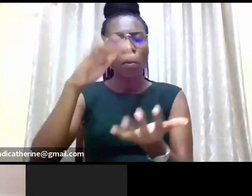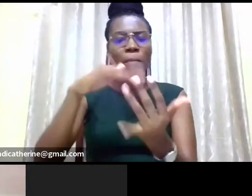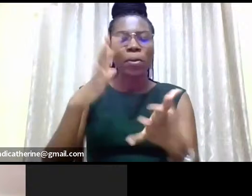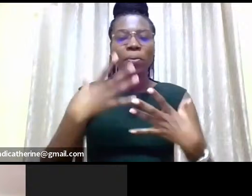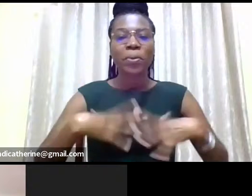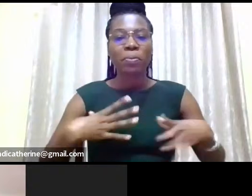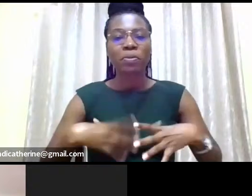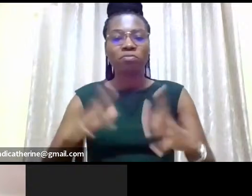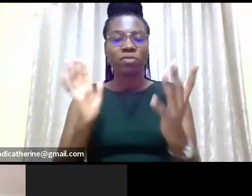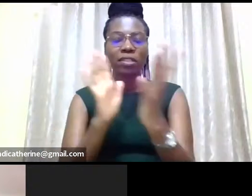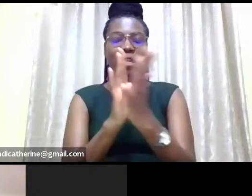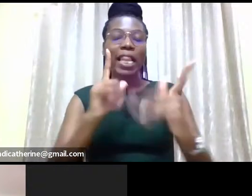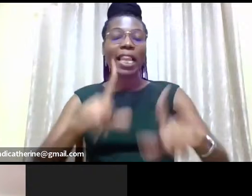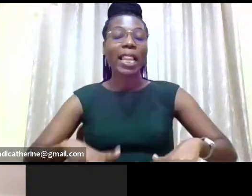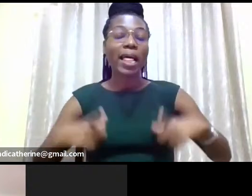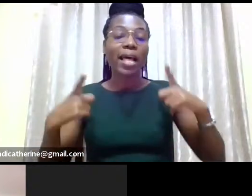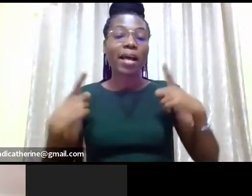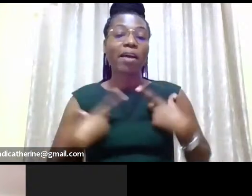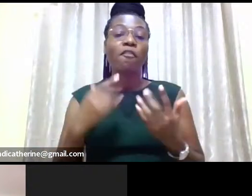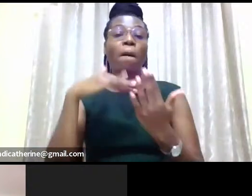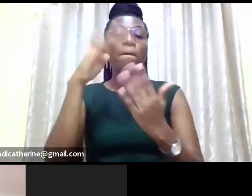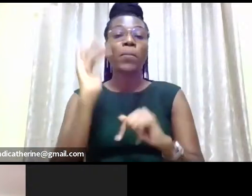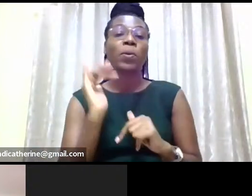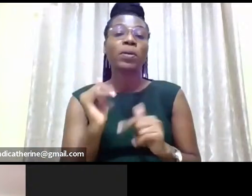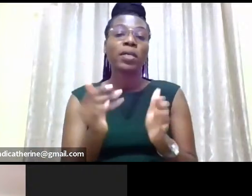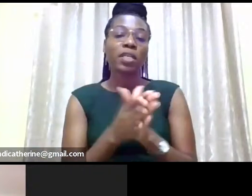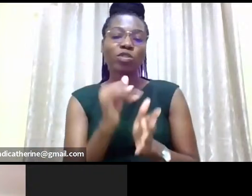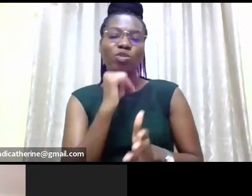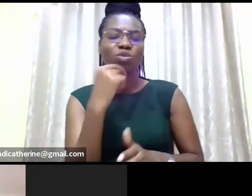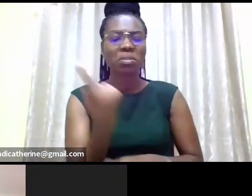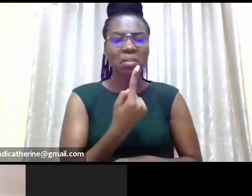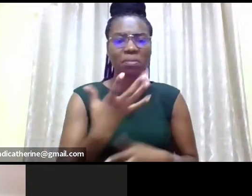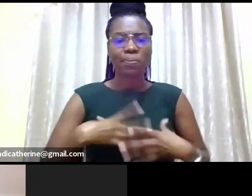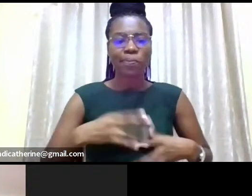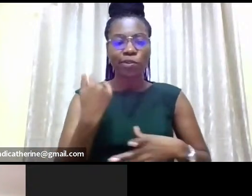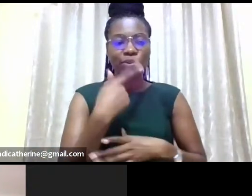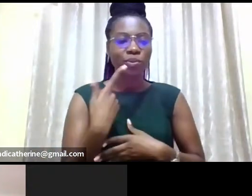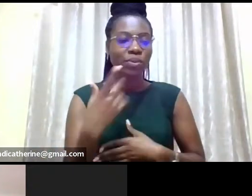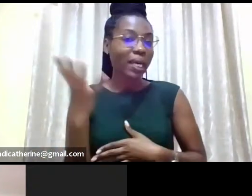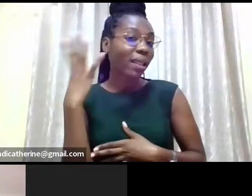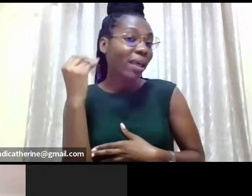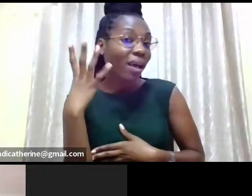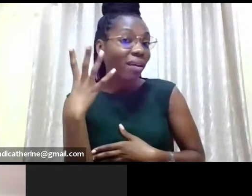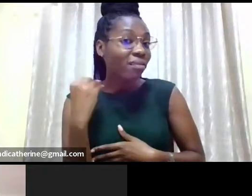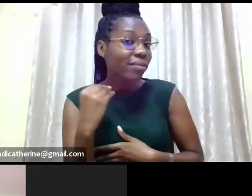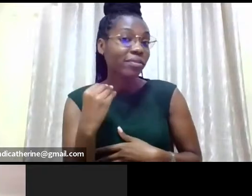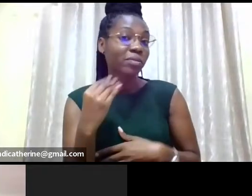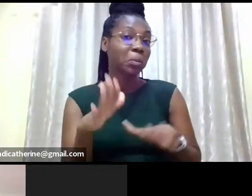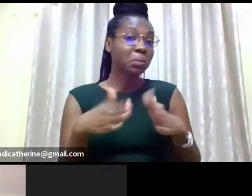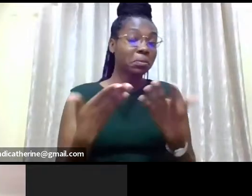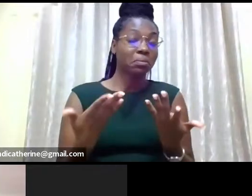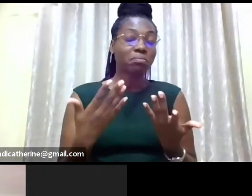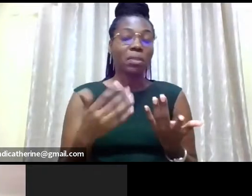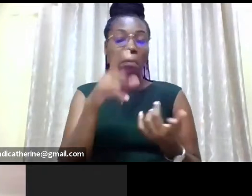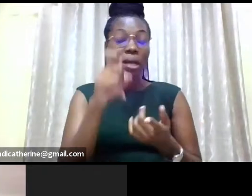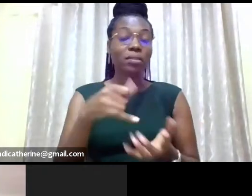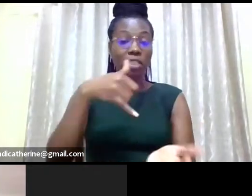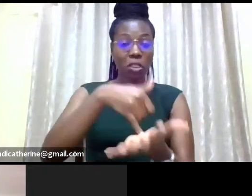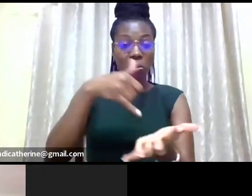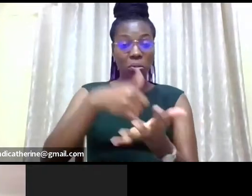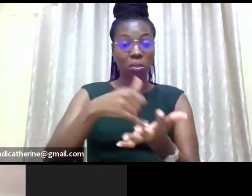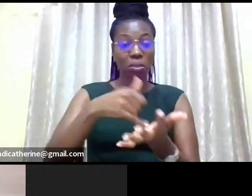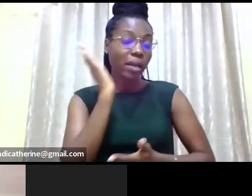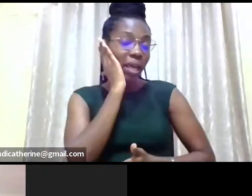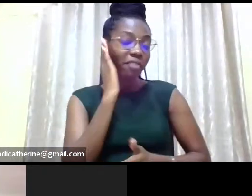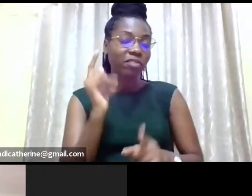more lives and not just the people who are, or rather, including the people who are differently abled.